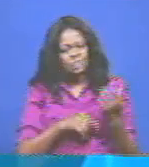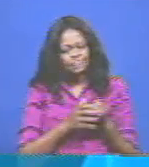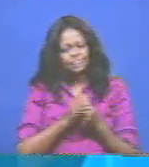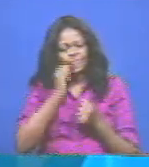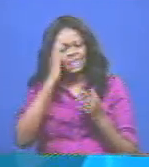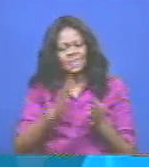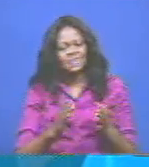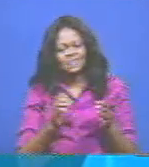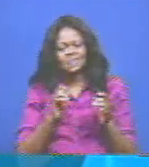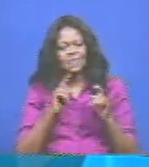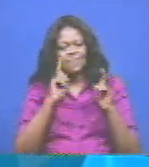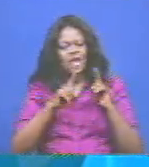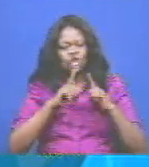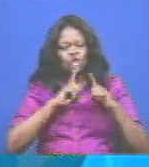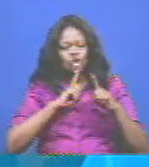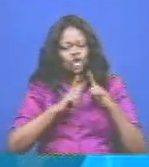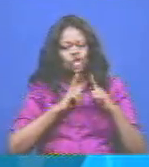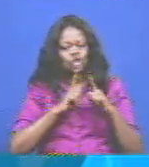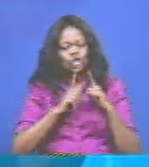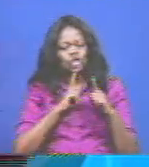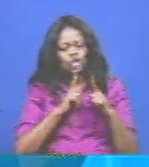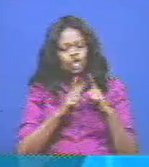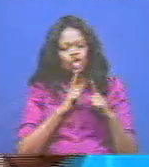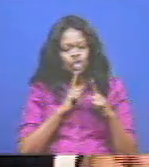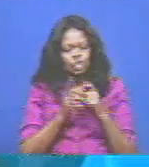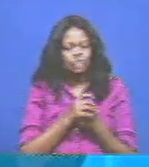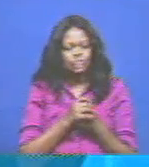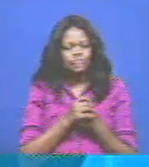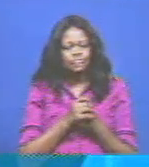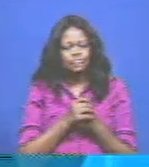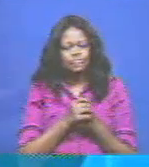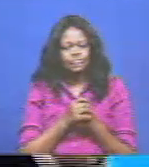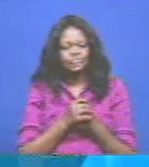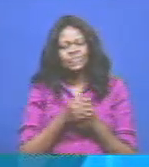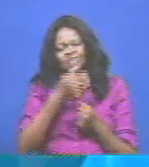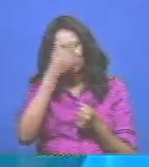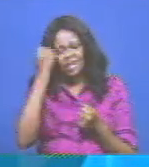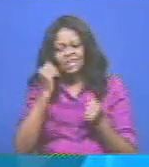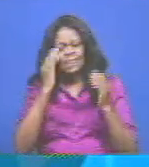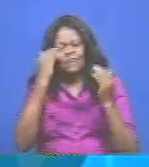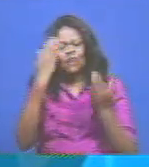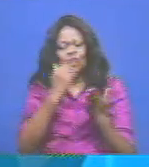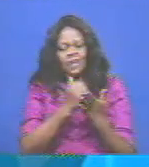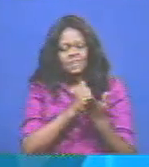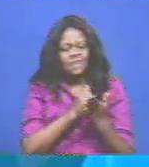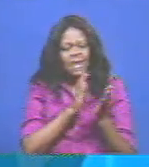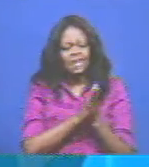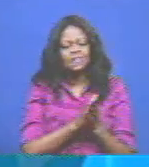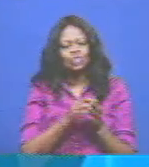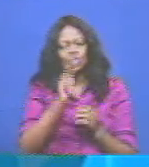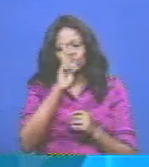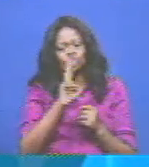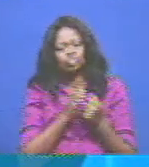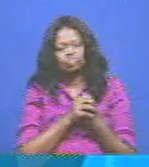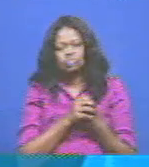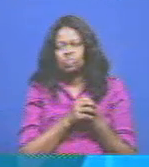politicians, they still have to talk, not forgetting there's a big four agenda and also his legacy? He sent out